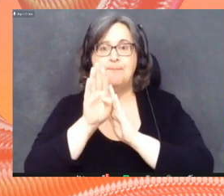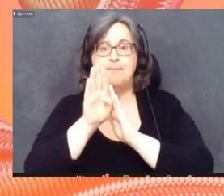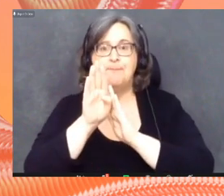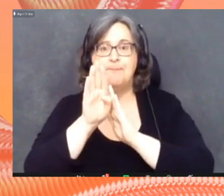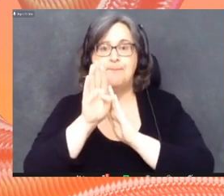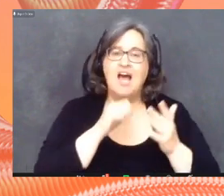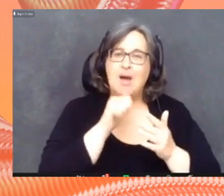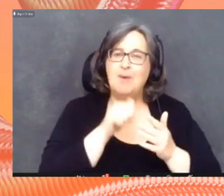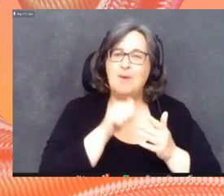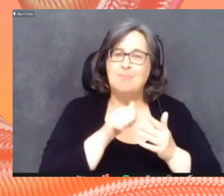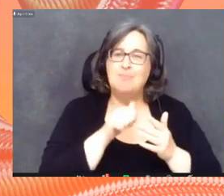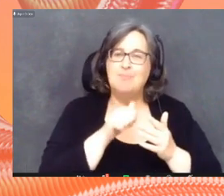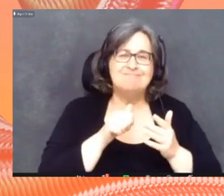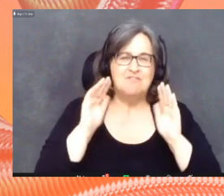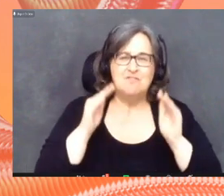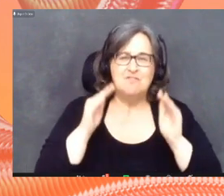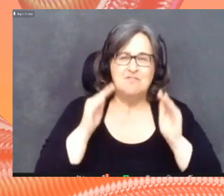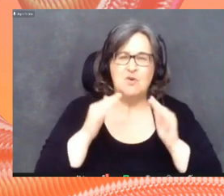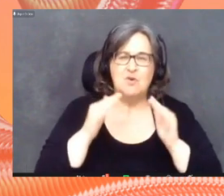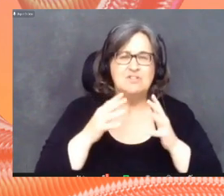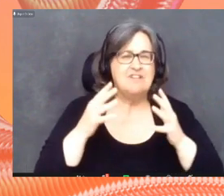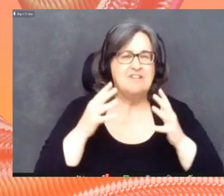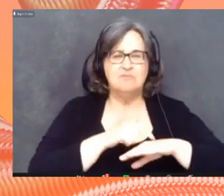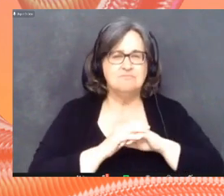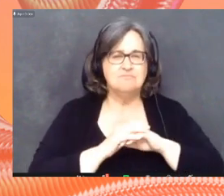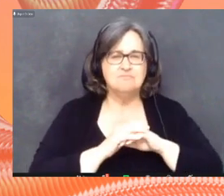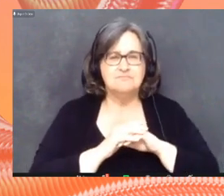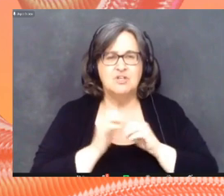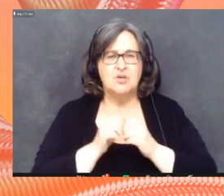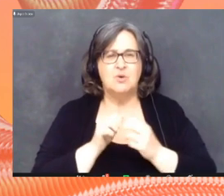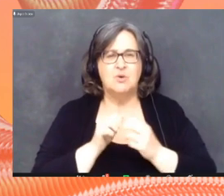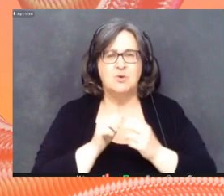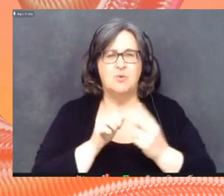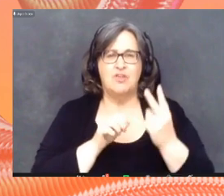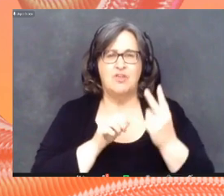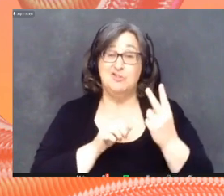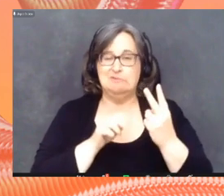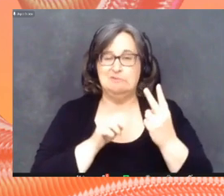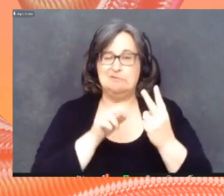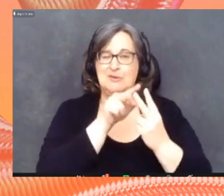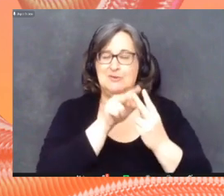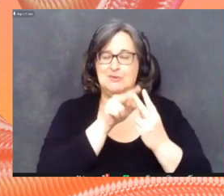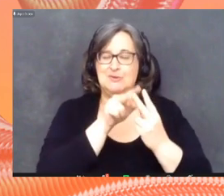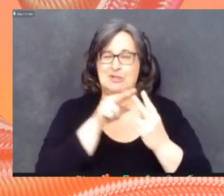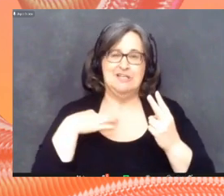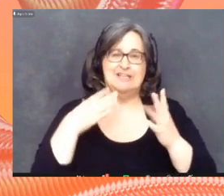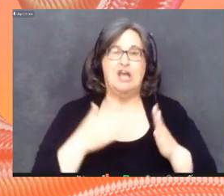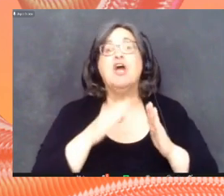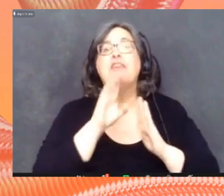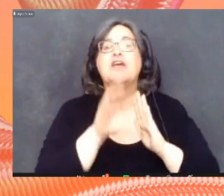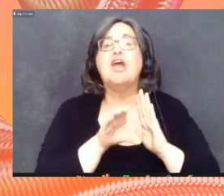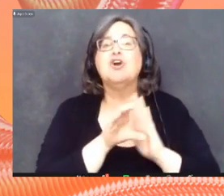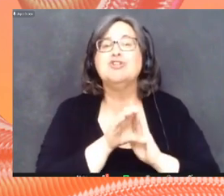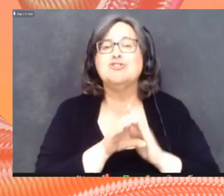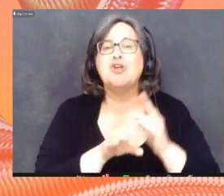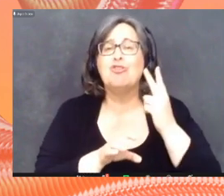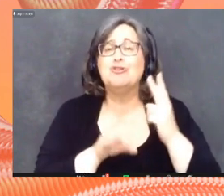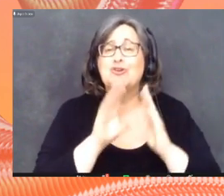of time on it with these two who these two characters. I